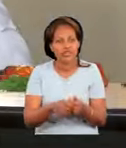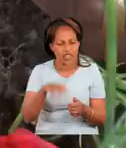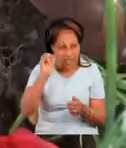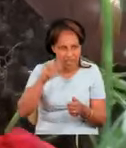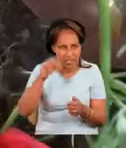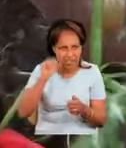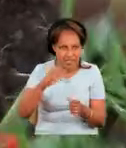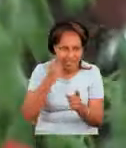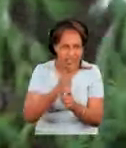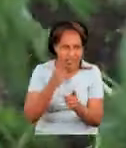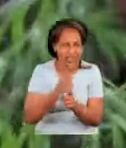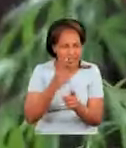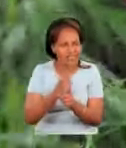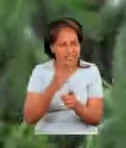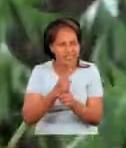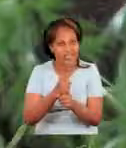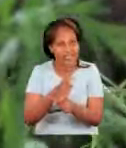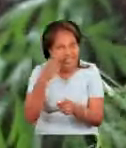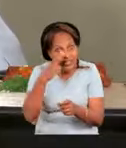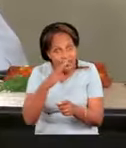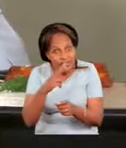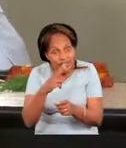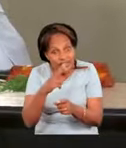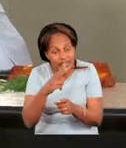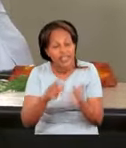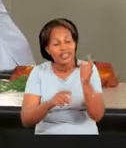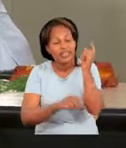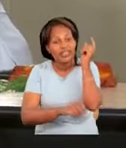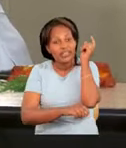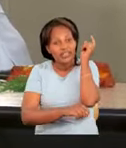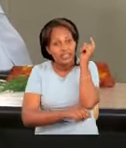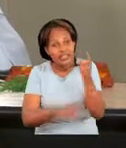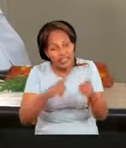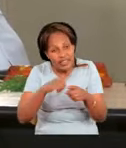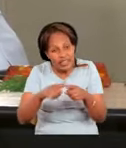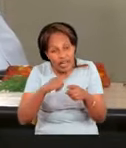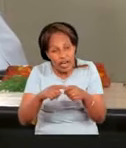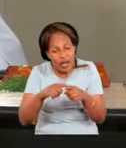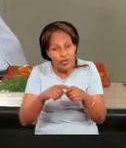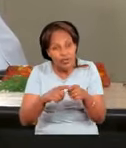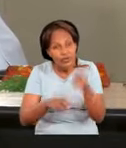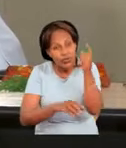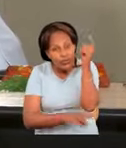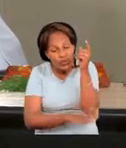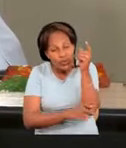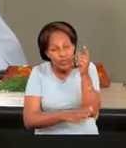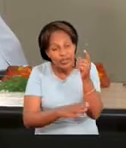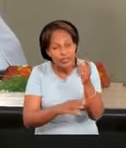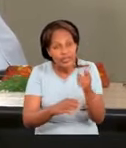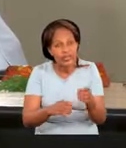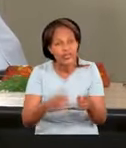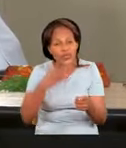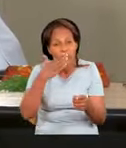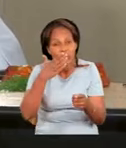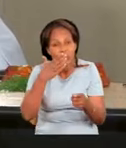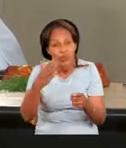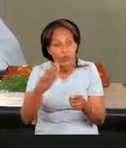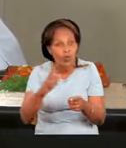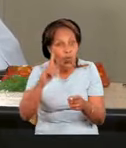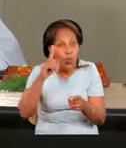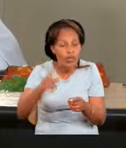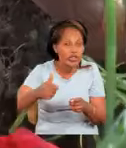Yes, you are right. As you see, the carrot is a good example of a taproot. There is